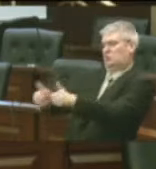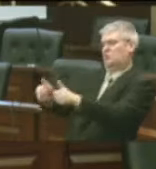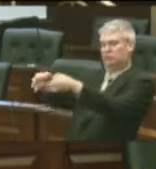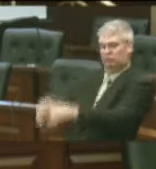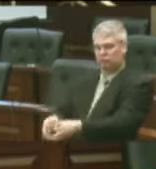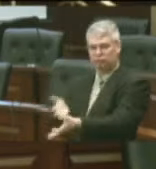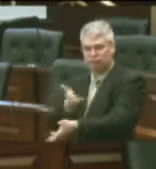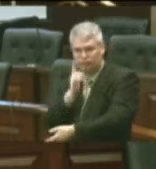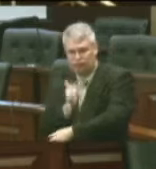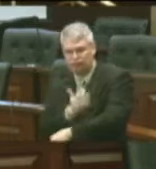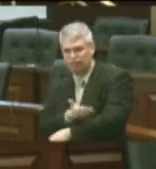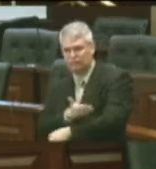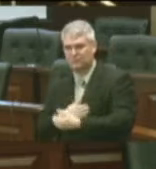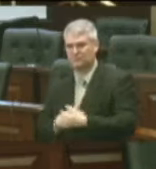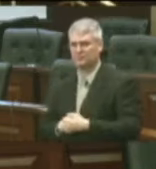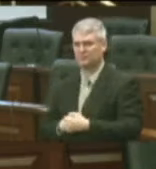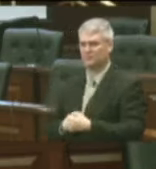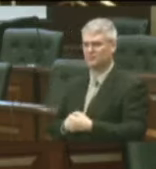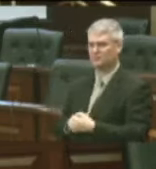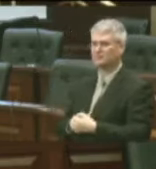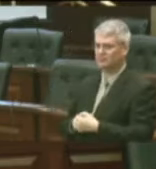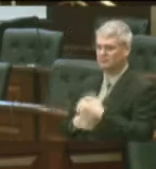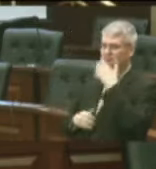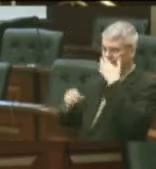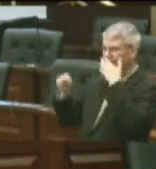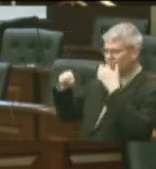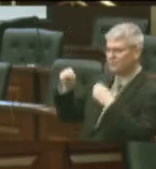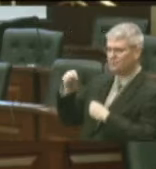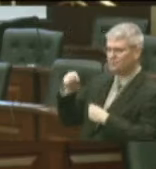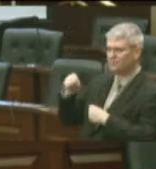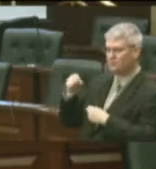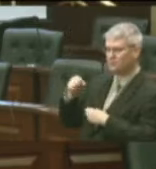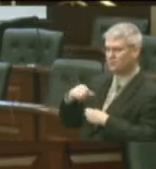Treasury guidance. It has to be COVID-related.